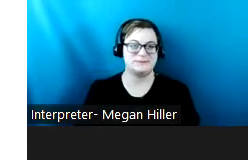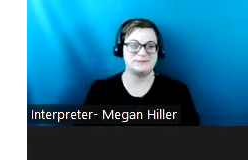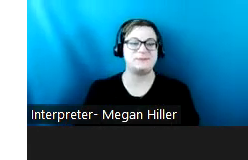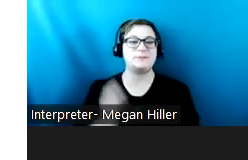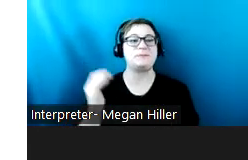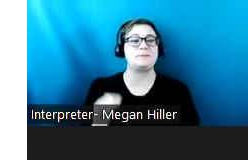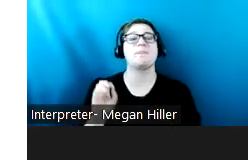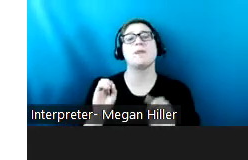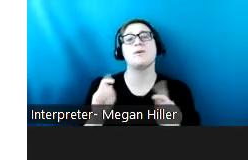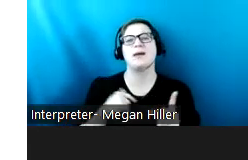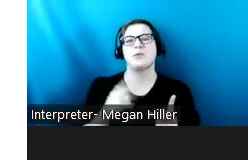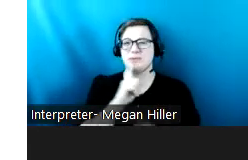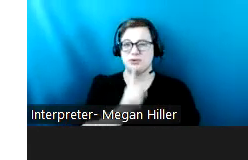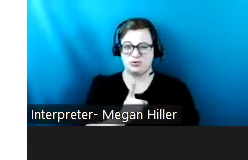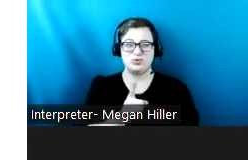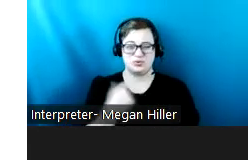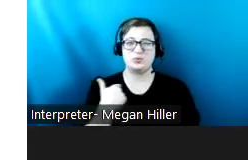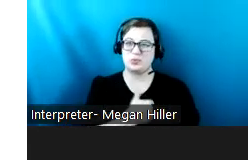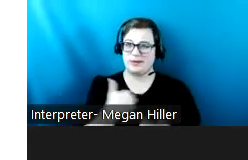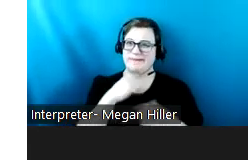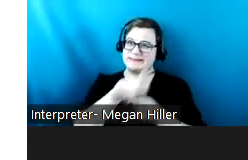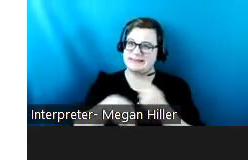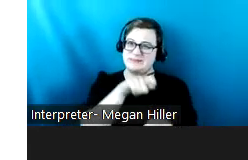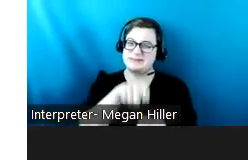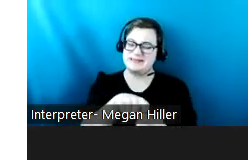All right, I wanted to make sure that we had a specific